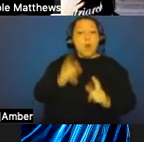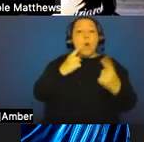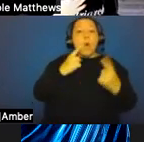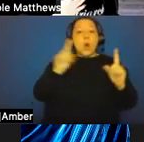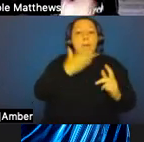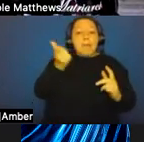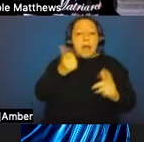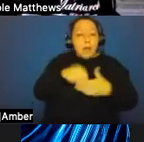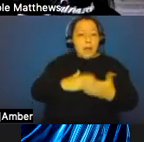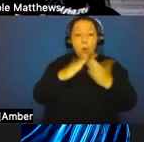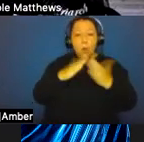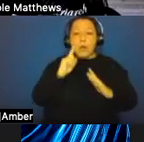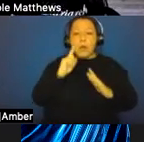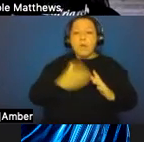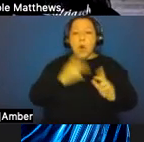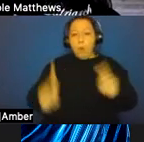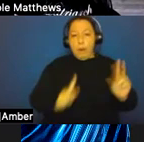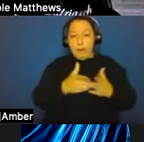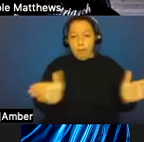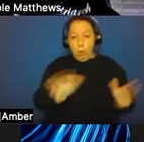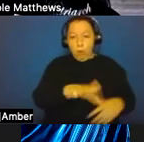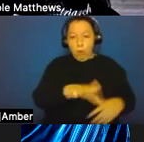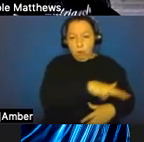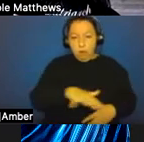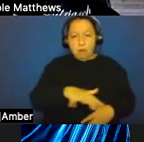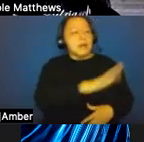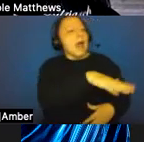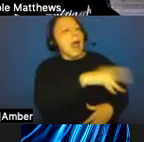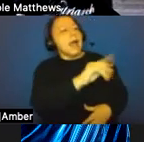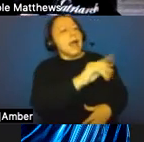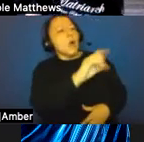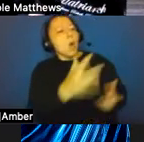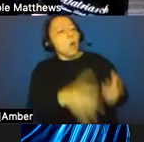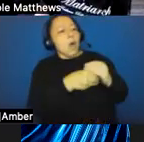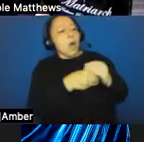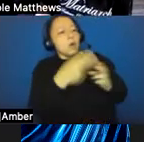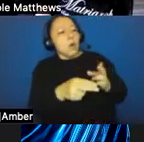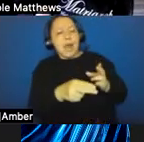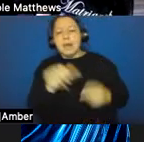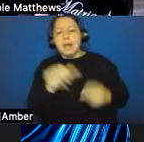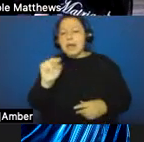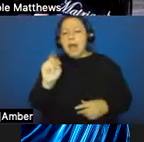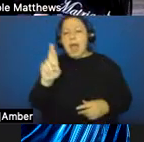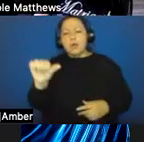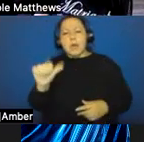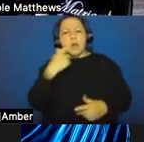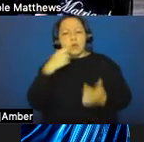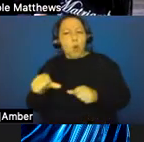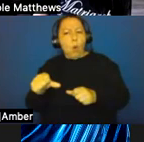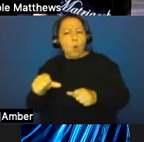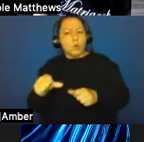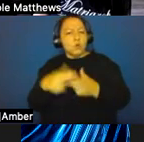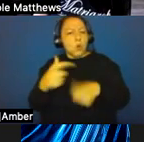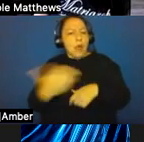for our people. Nicole, I'll just add really quick, like Andrea posted a little while ago, that even if they want you to make